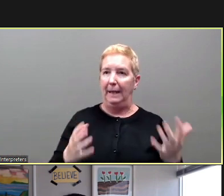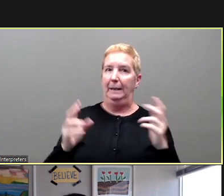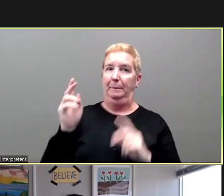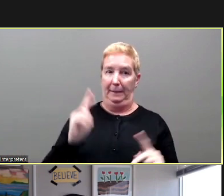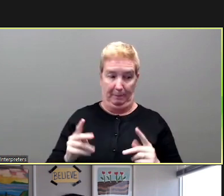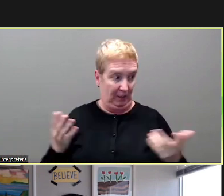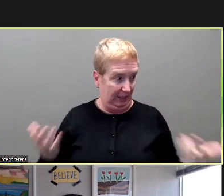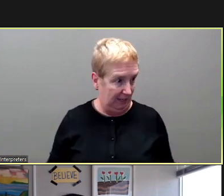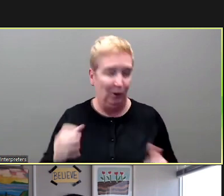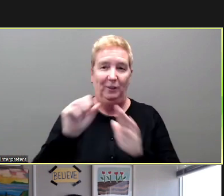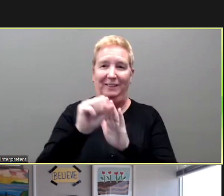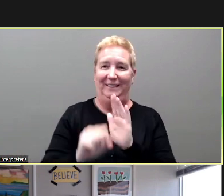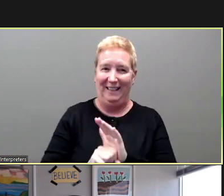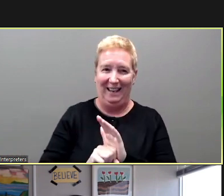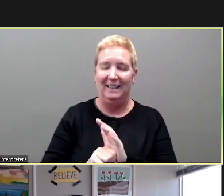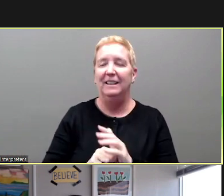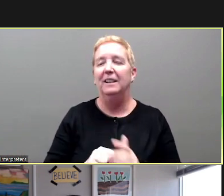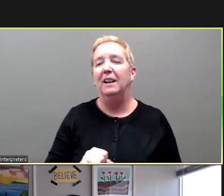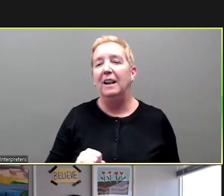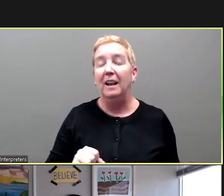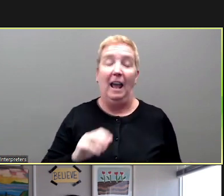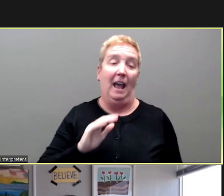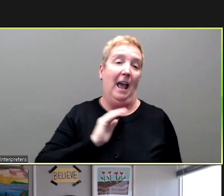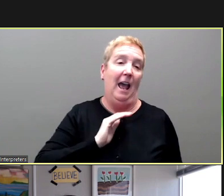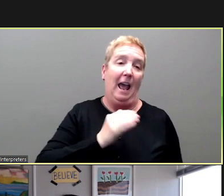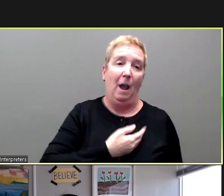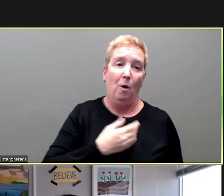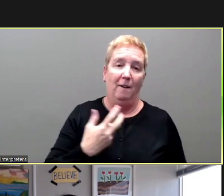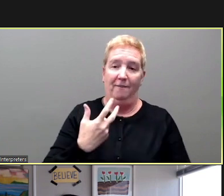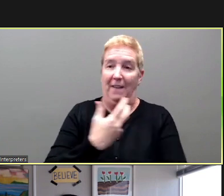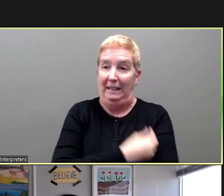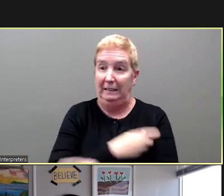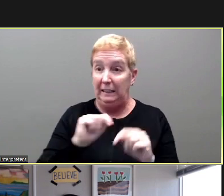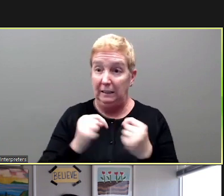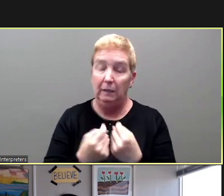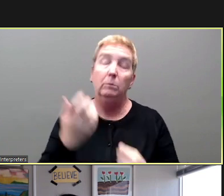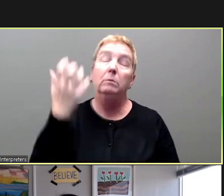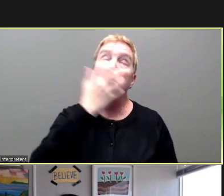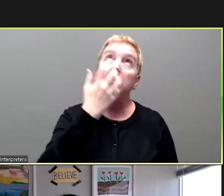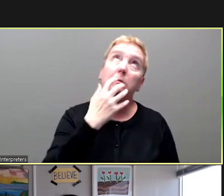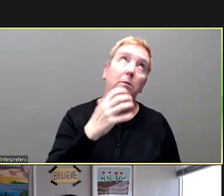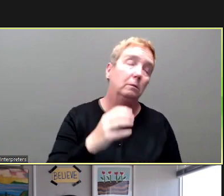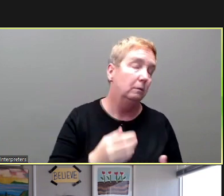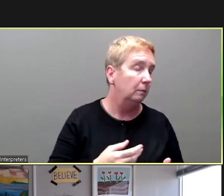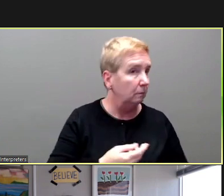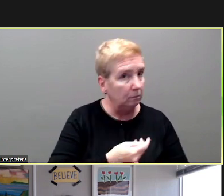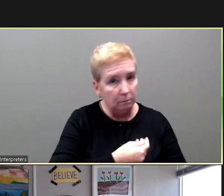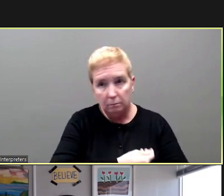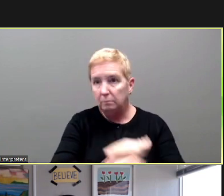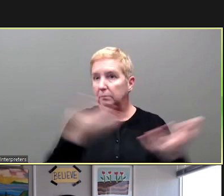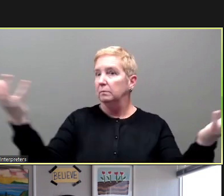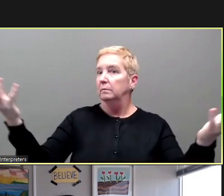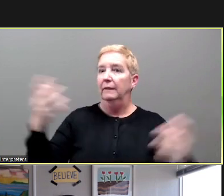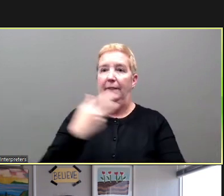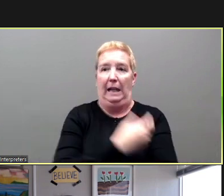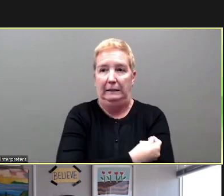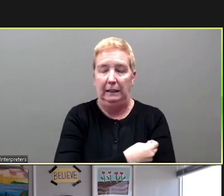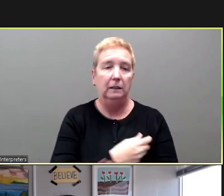but primarily in the state, primarily our vaccine team has given a lot of vaccines. So first doses,